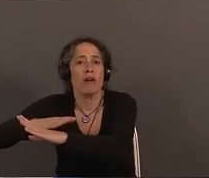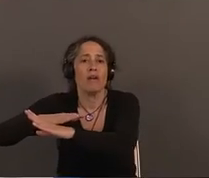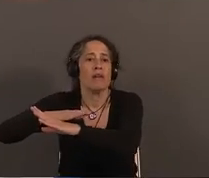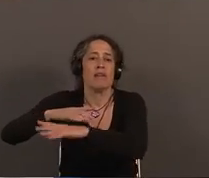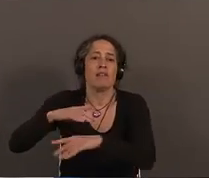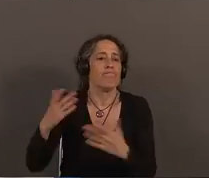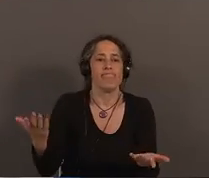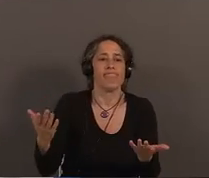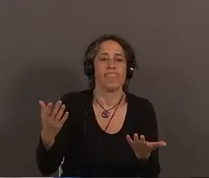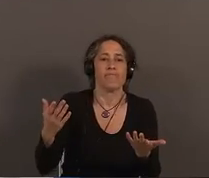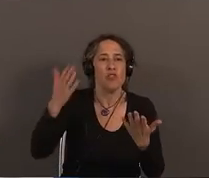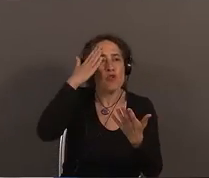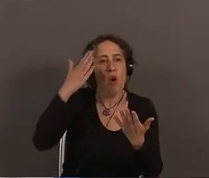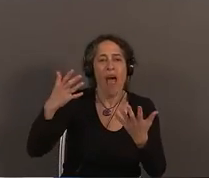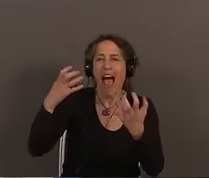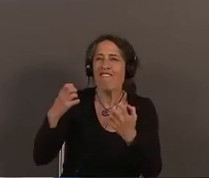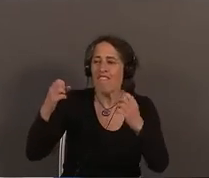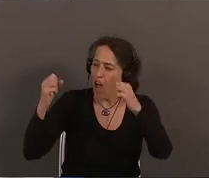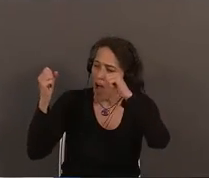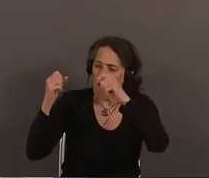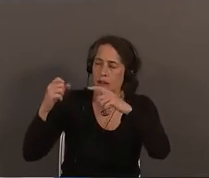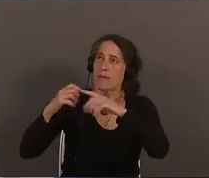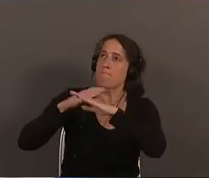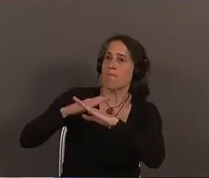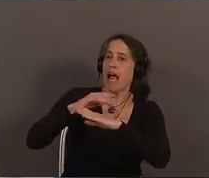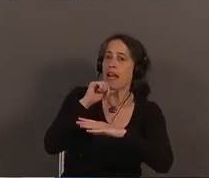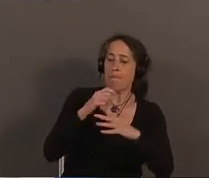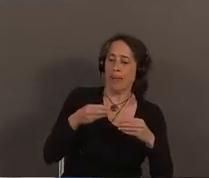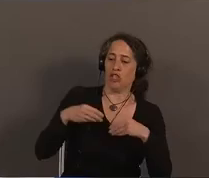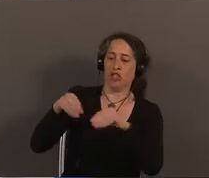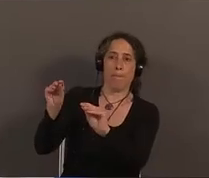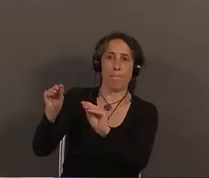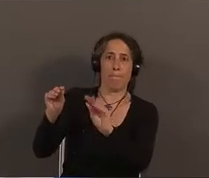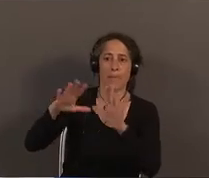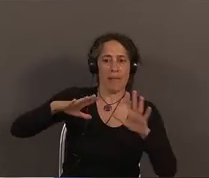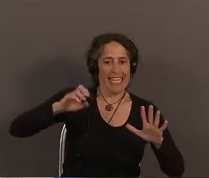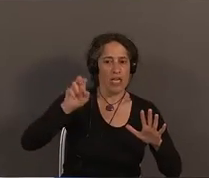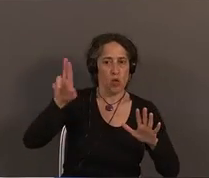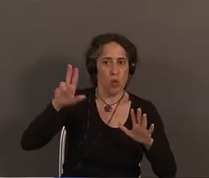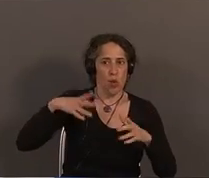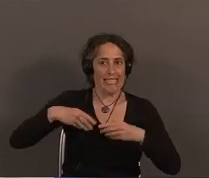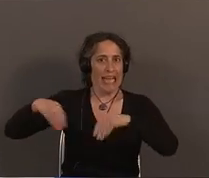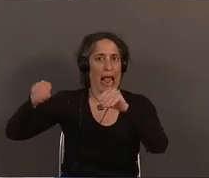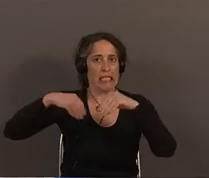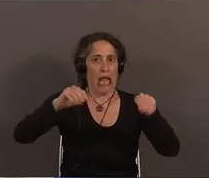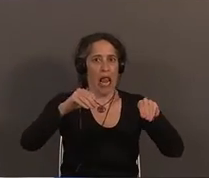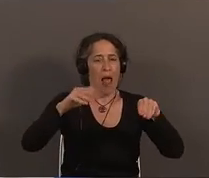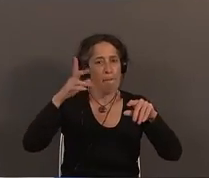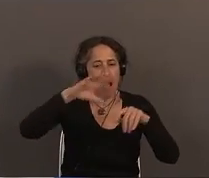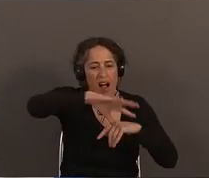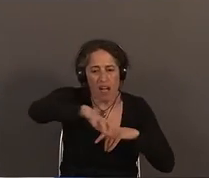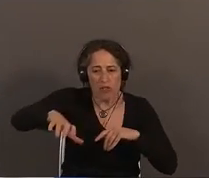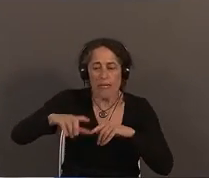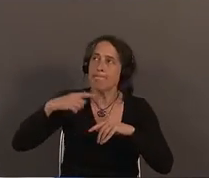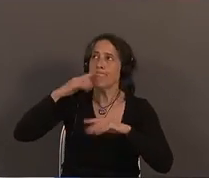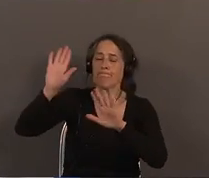Europe you have this kind of I don't ship it to your, I don't sell it to you even. That's, I mean, the telecom